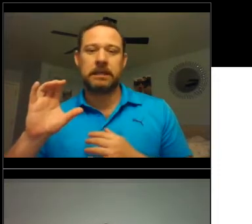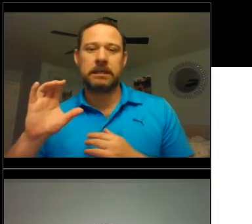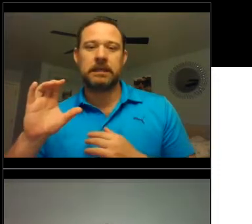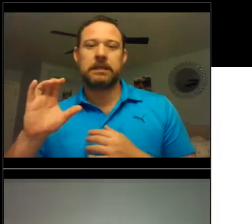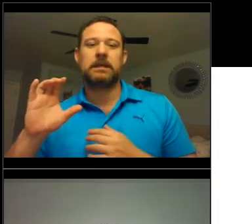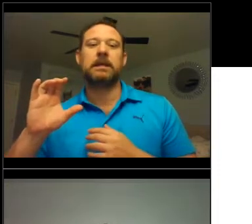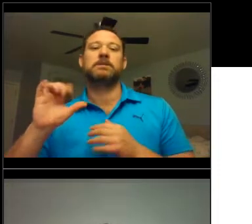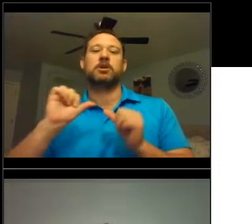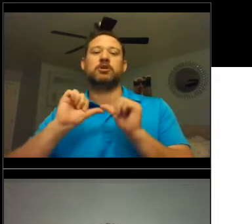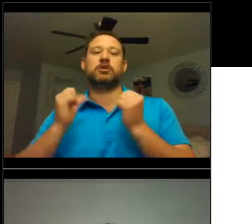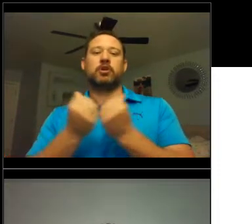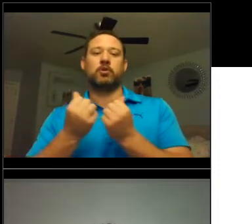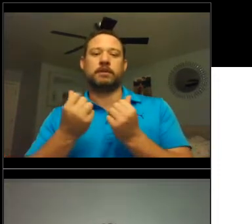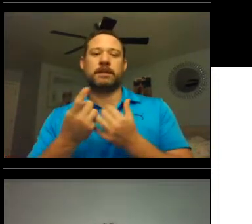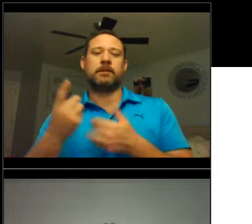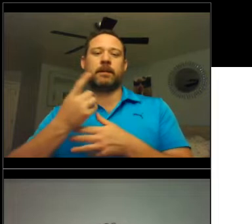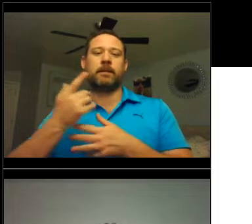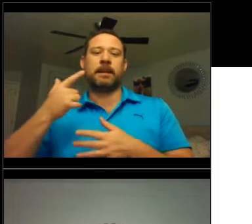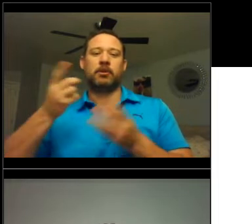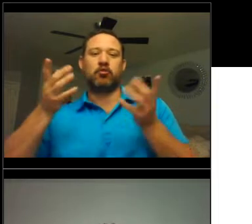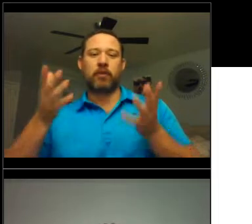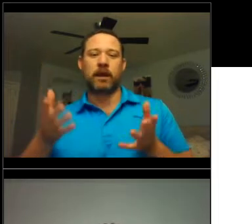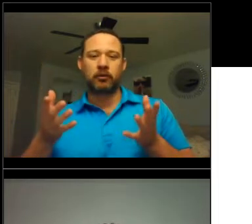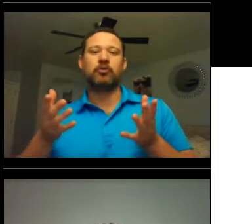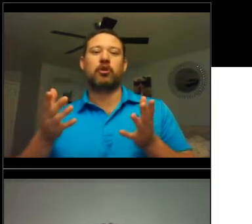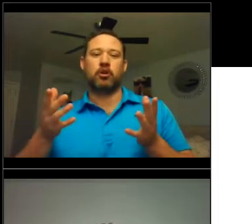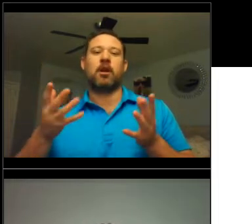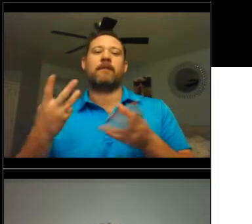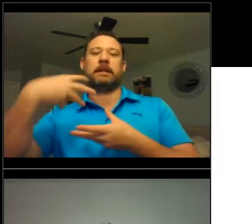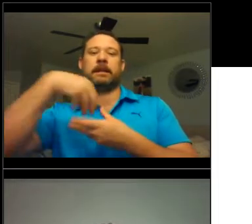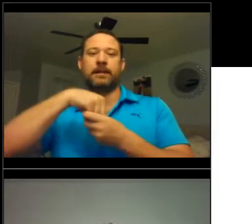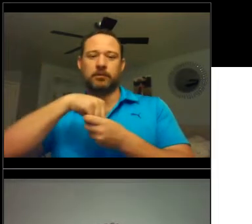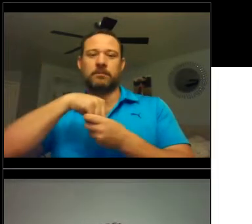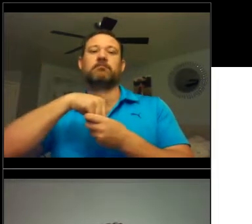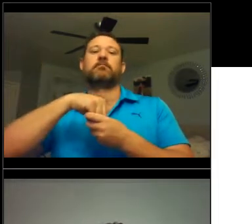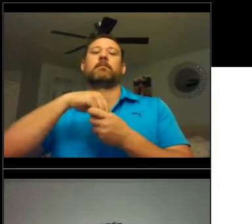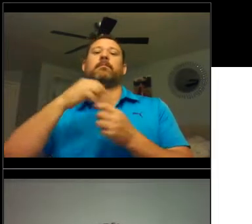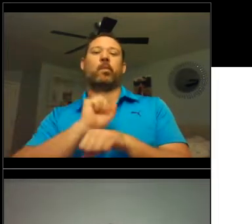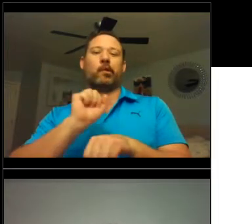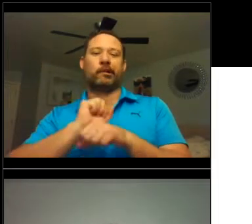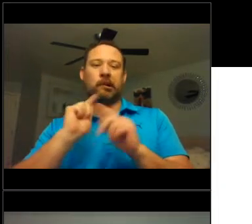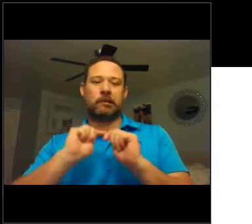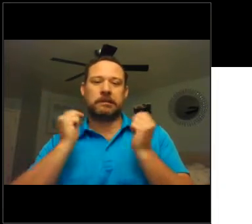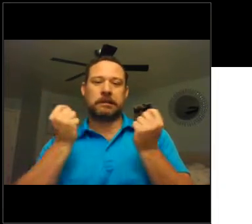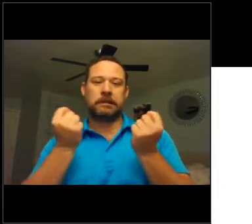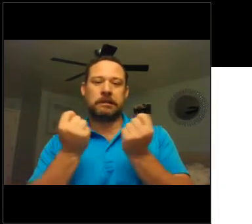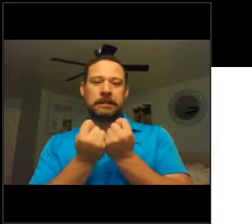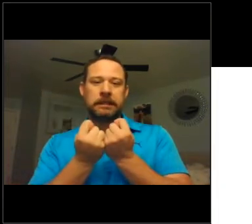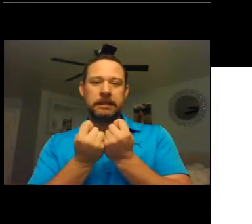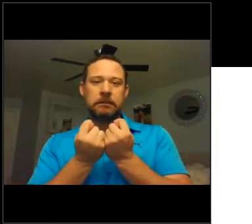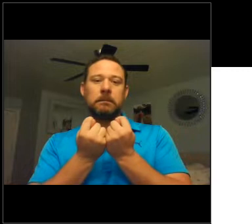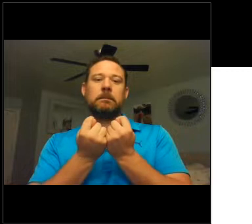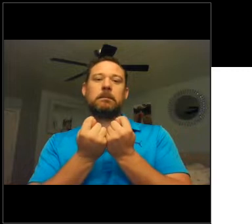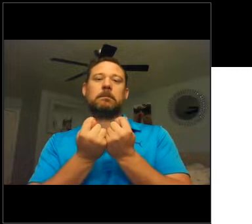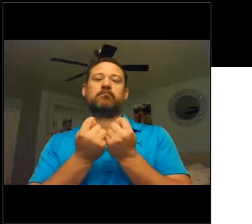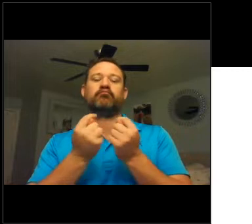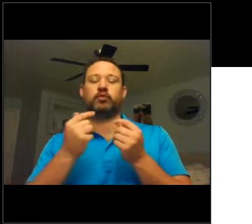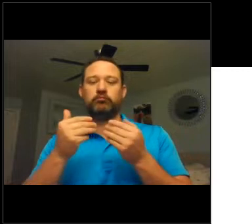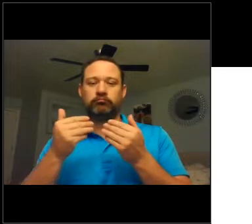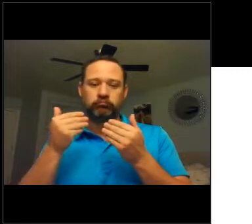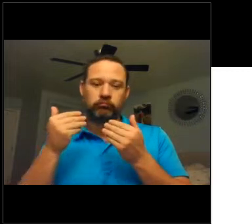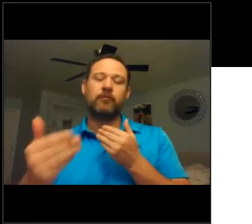the Associate Deputy Director of Equity and Engagement, and I've been working on this team to help move forward